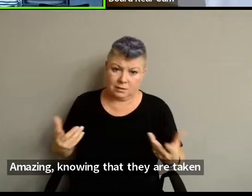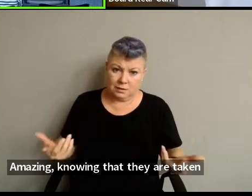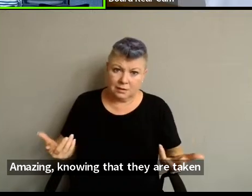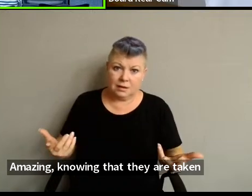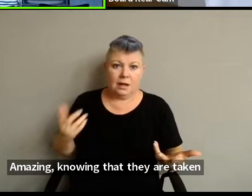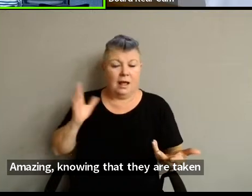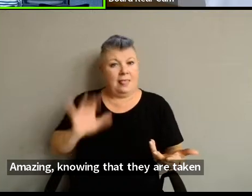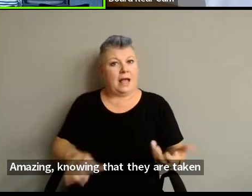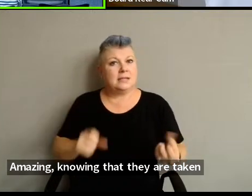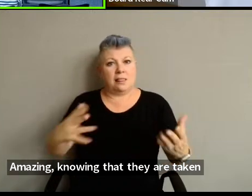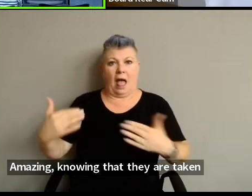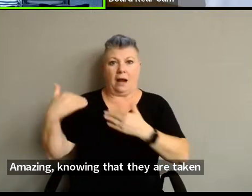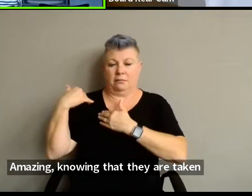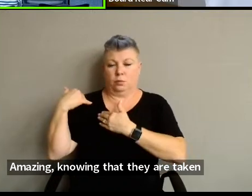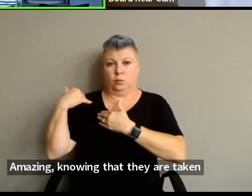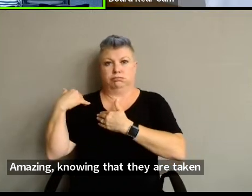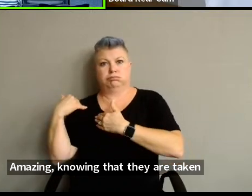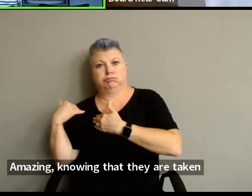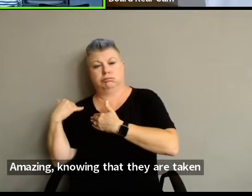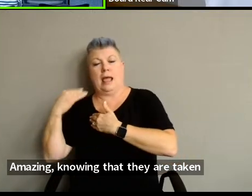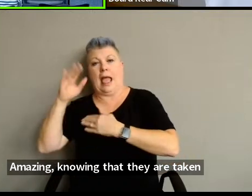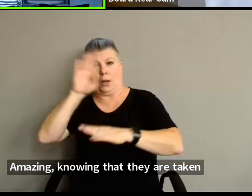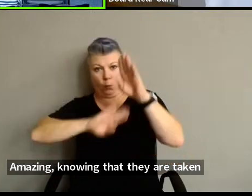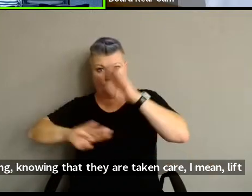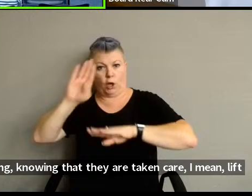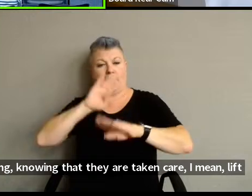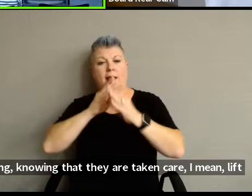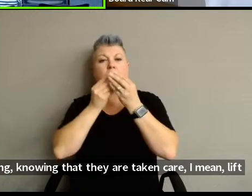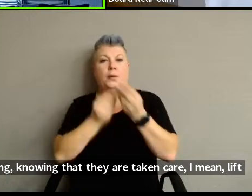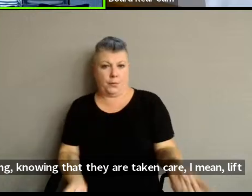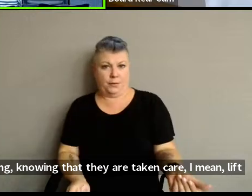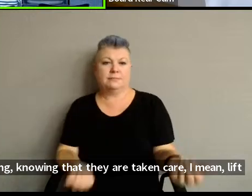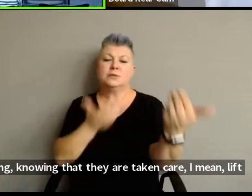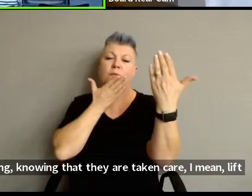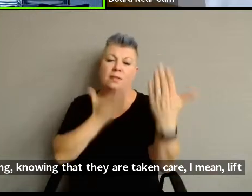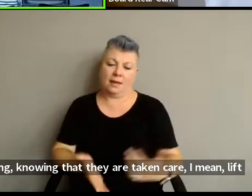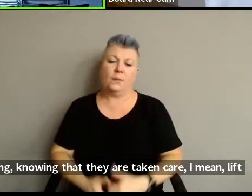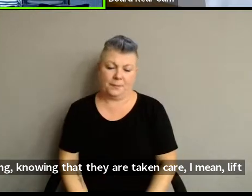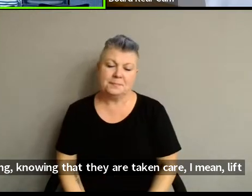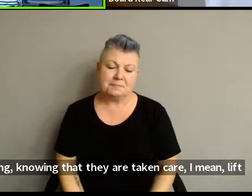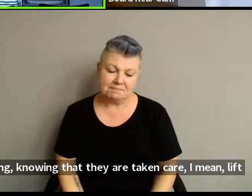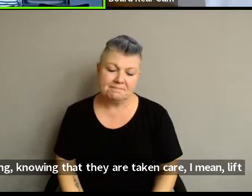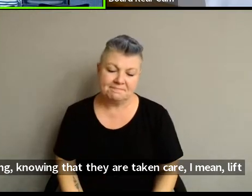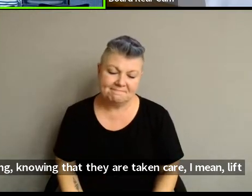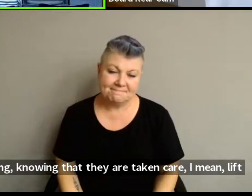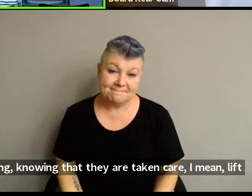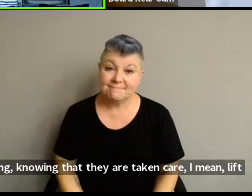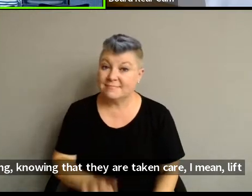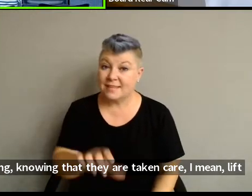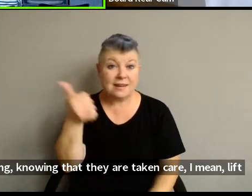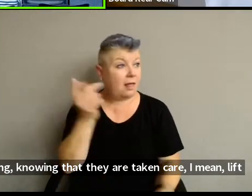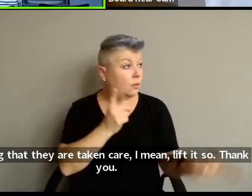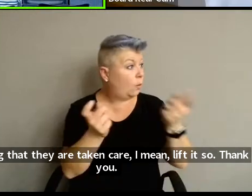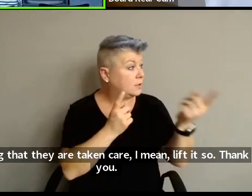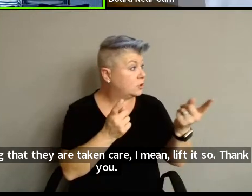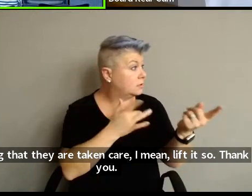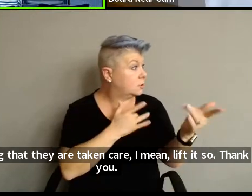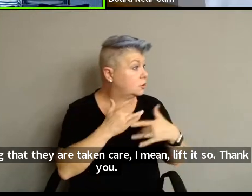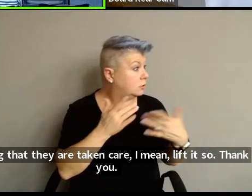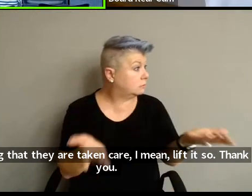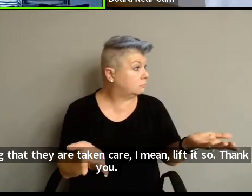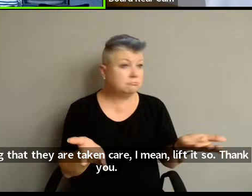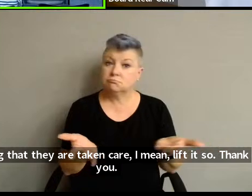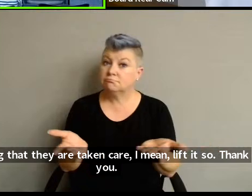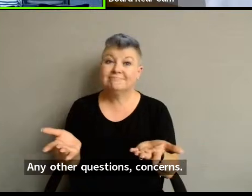lifted. So, thank you. Thank you. Any other questions, concerns?